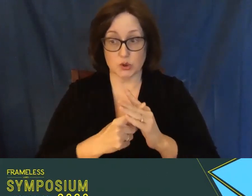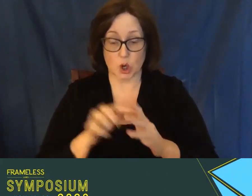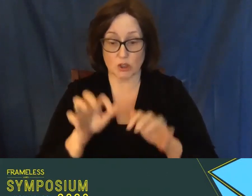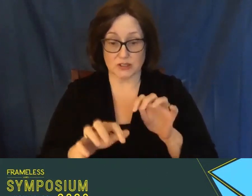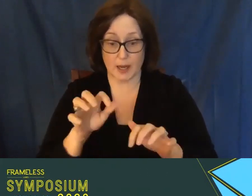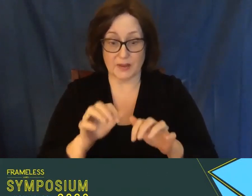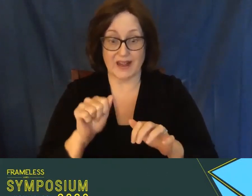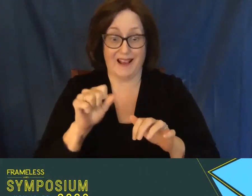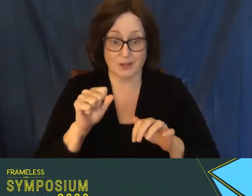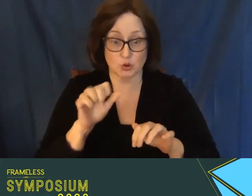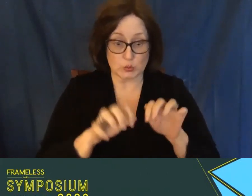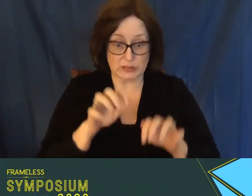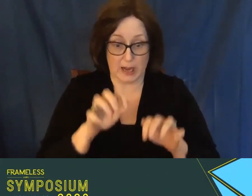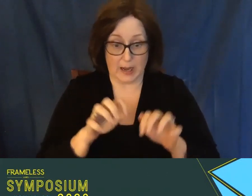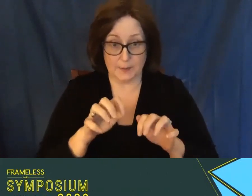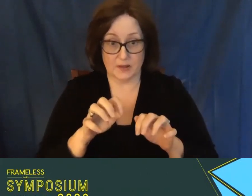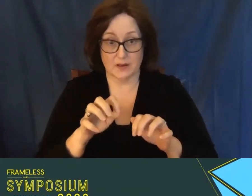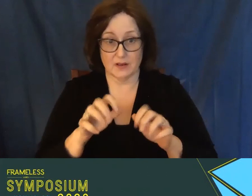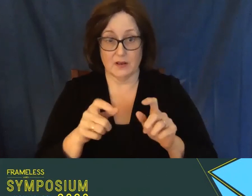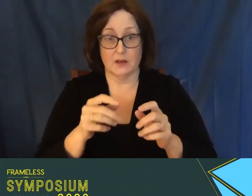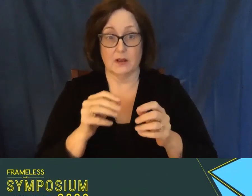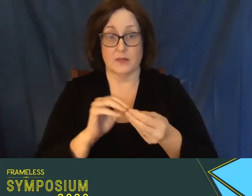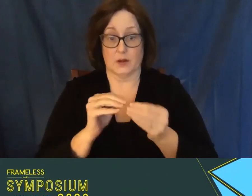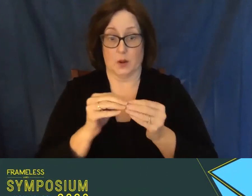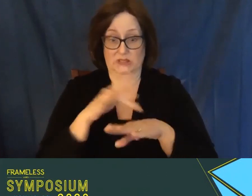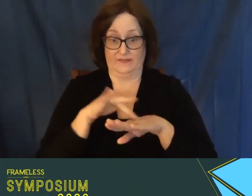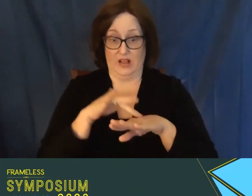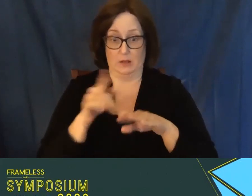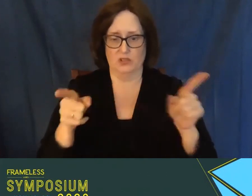type? Does that make sense?